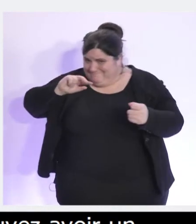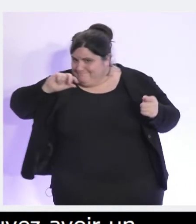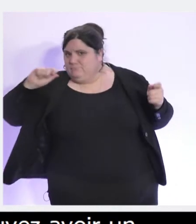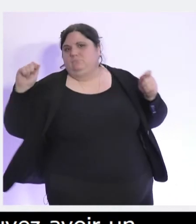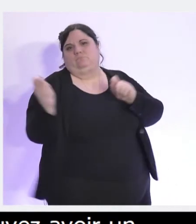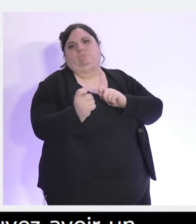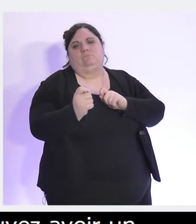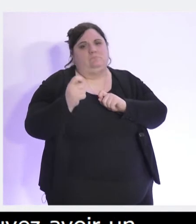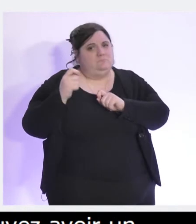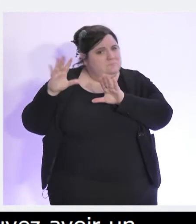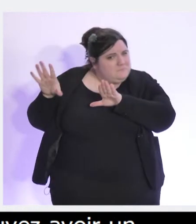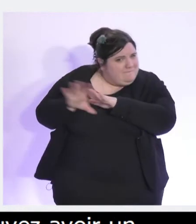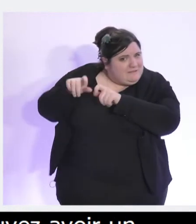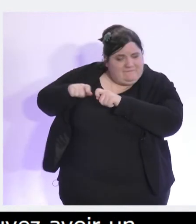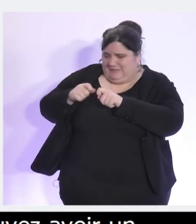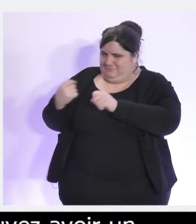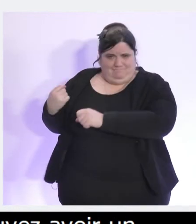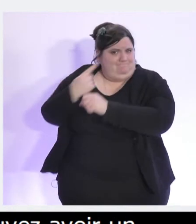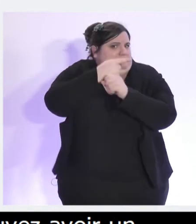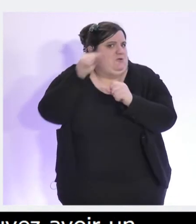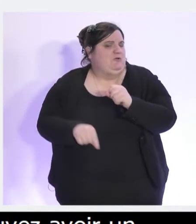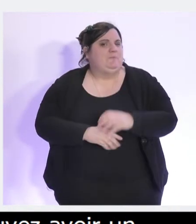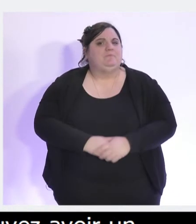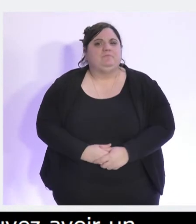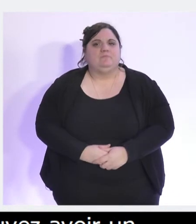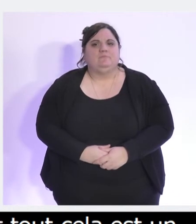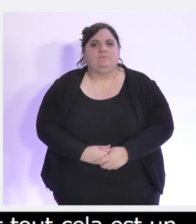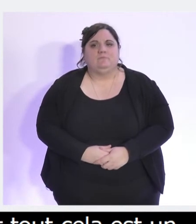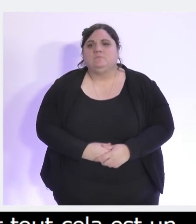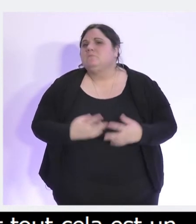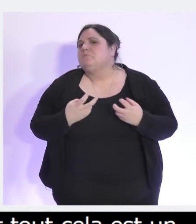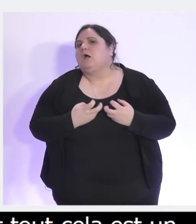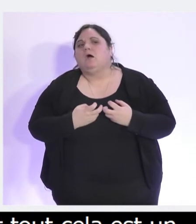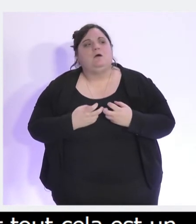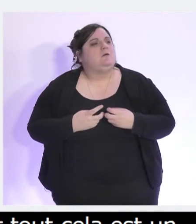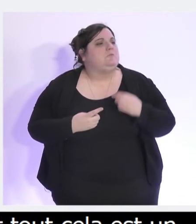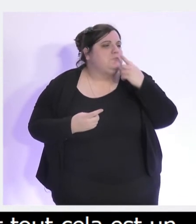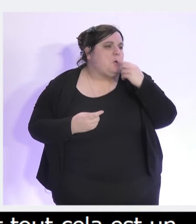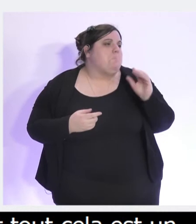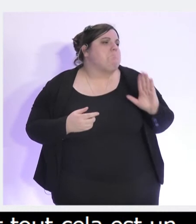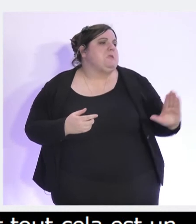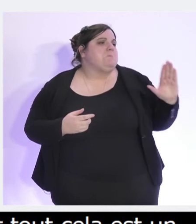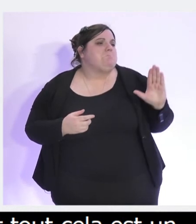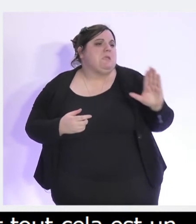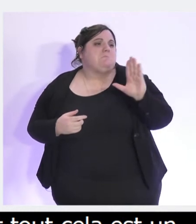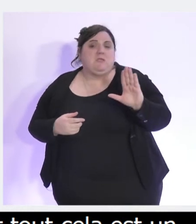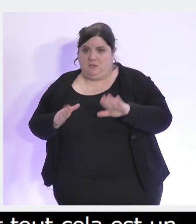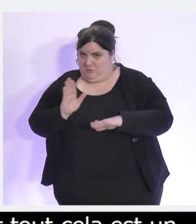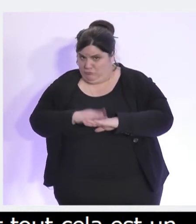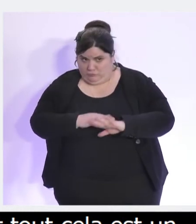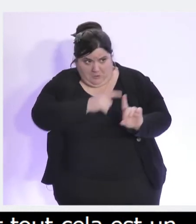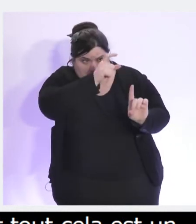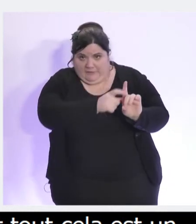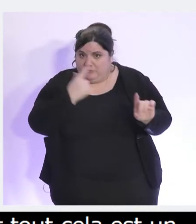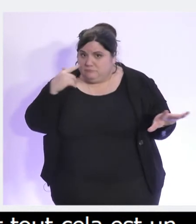you are stereotyping, you are looking at a person's disability only, and that is what we shouldn't do. We should